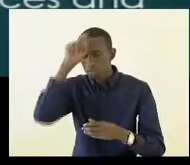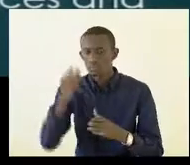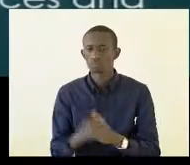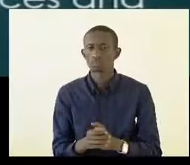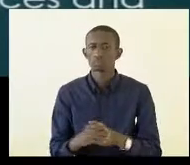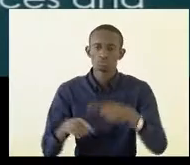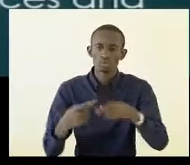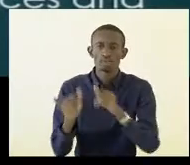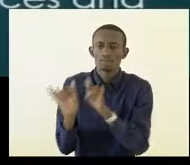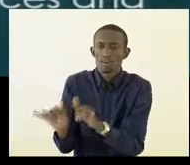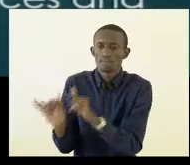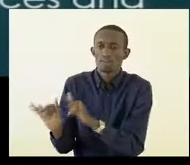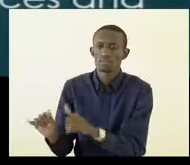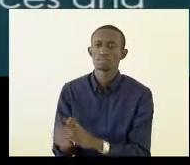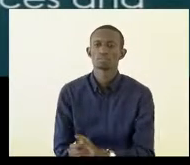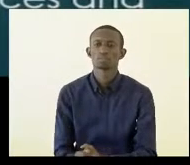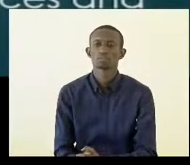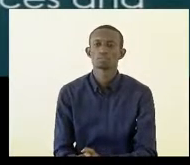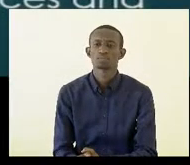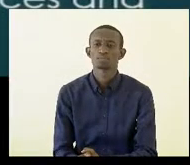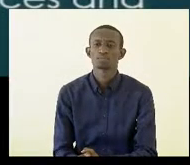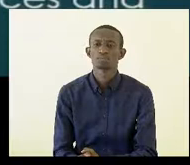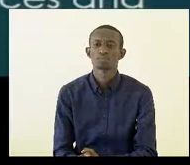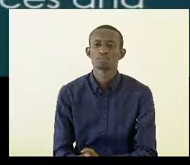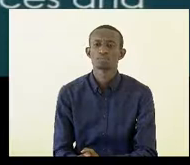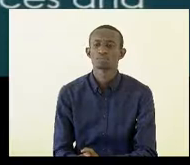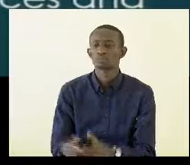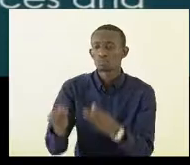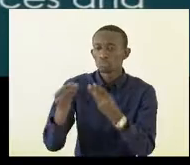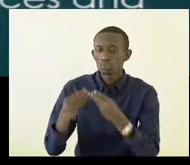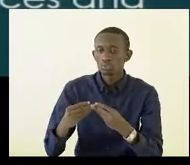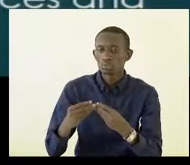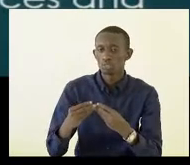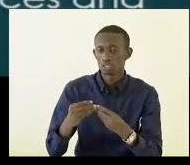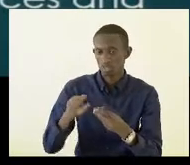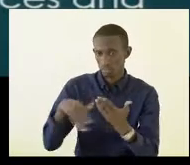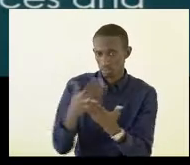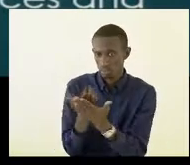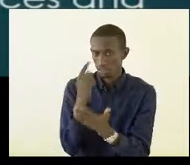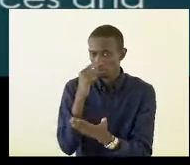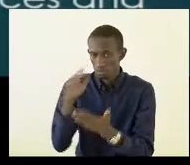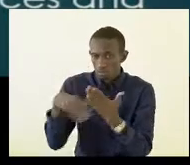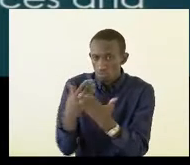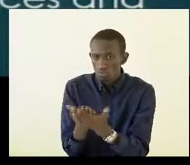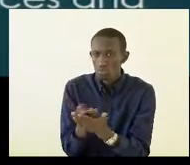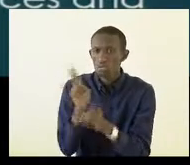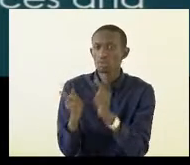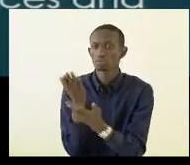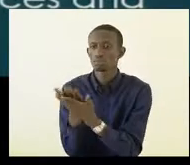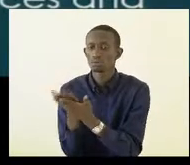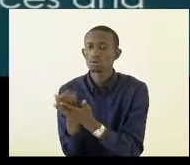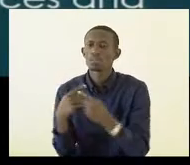sustainably provide all the needs of a population within a small